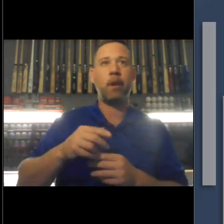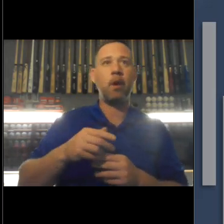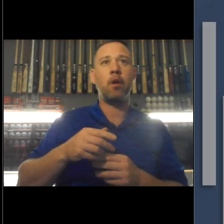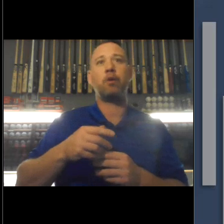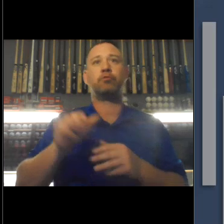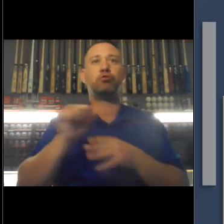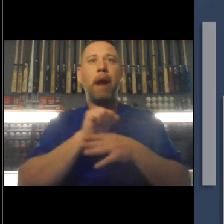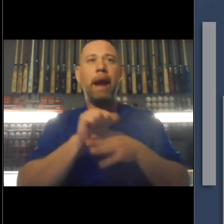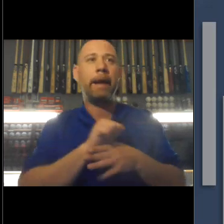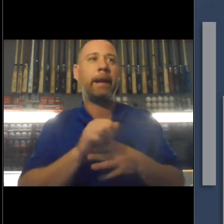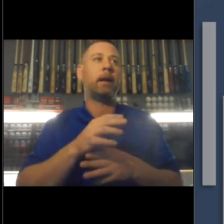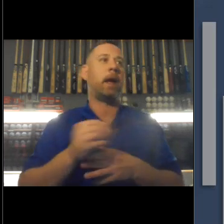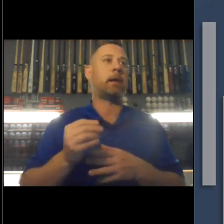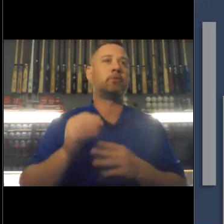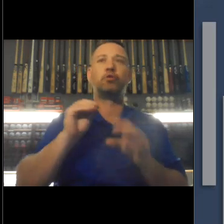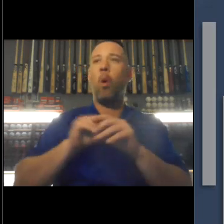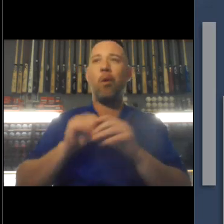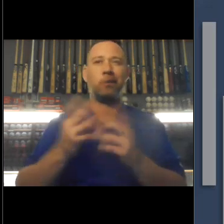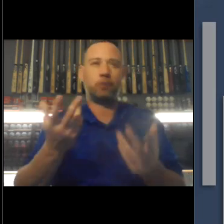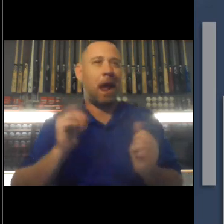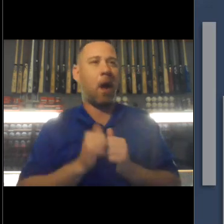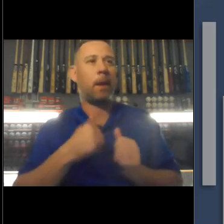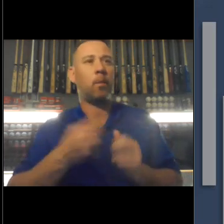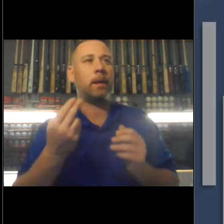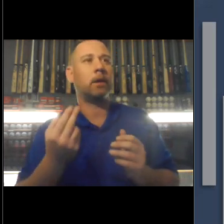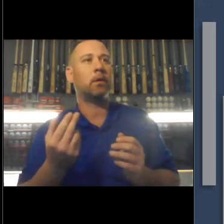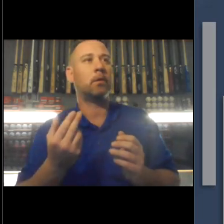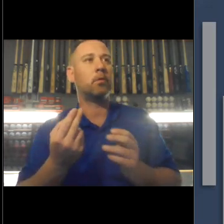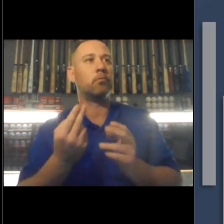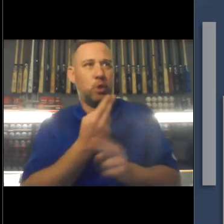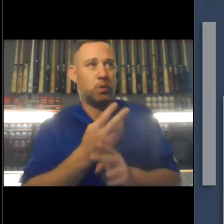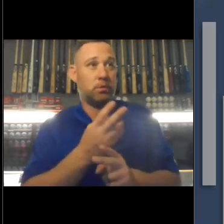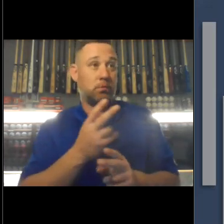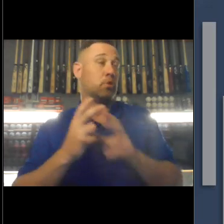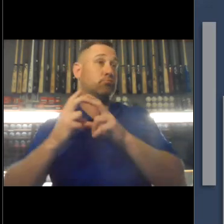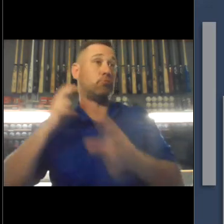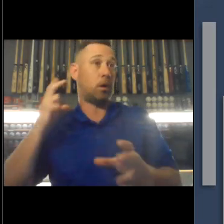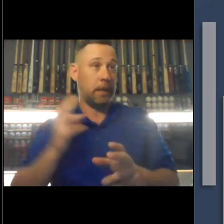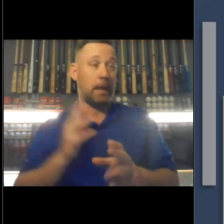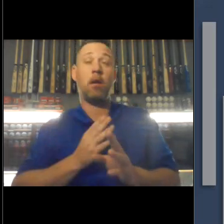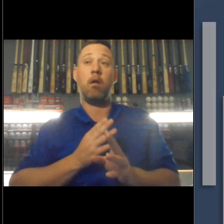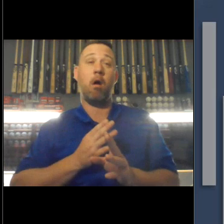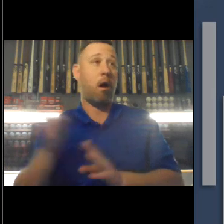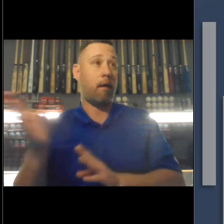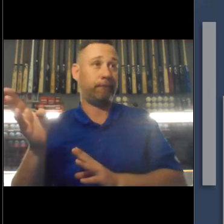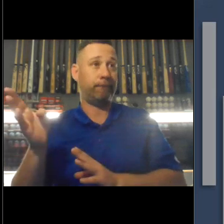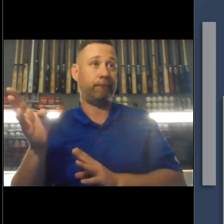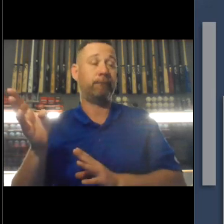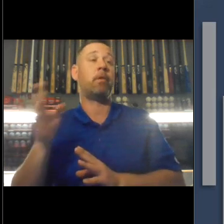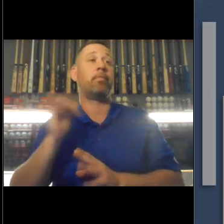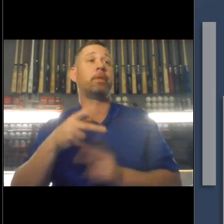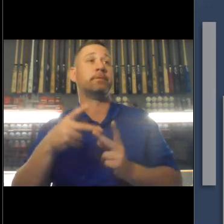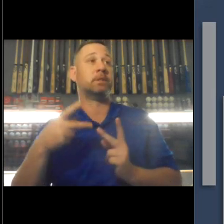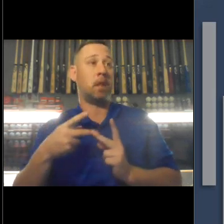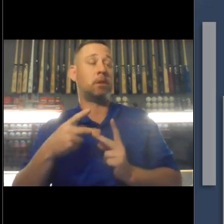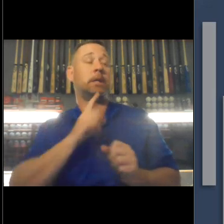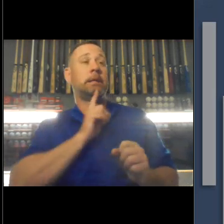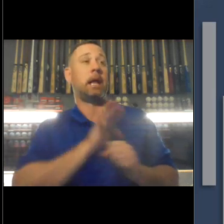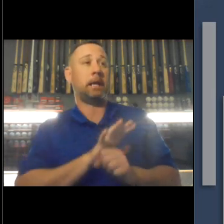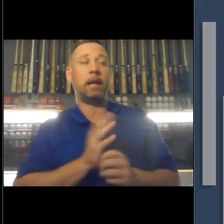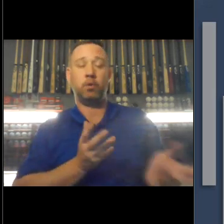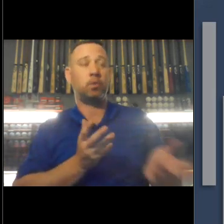crews. How could you repurpose that? Because think of it, right? Trucks can get off of the freeway at this facility that's dedicated to,